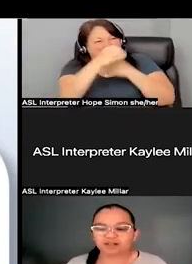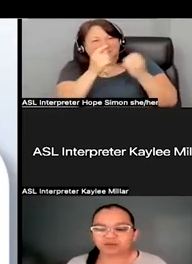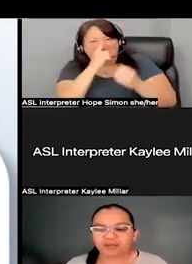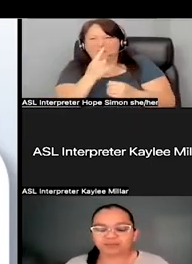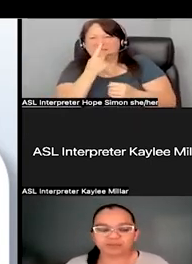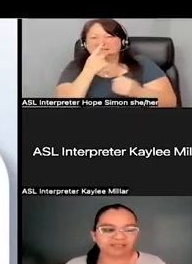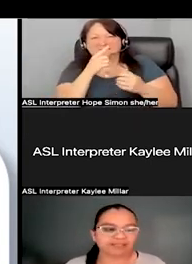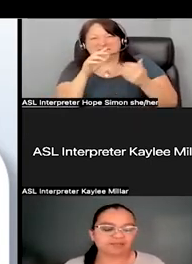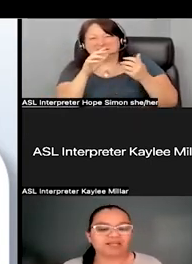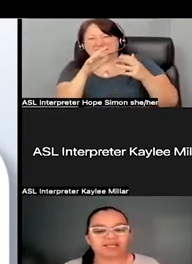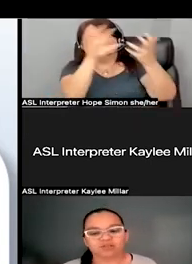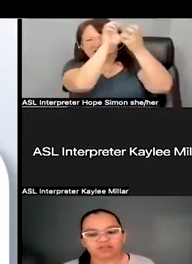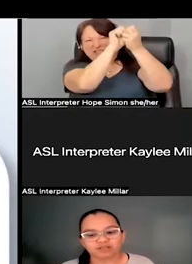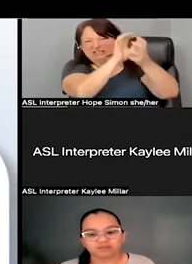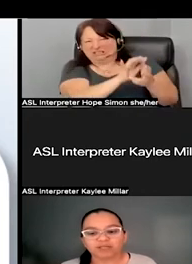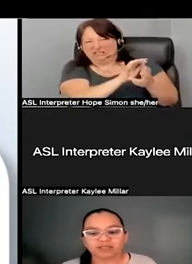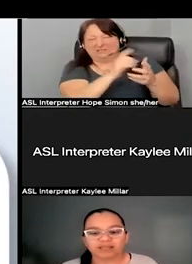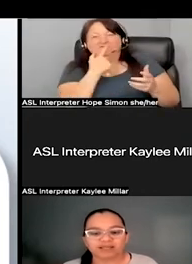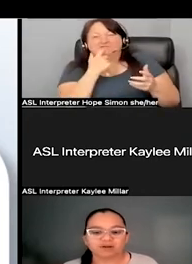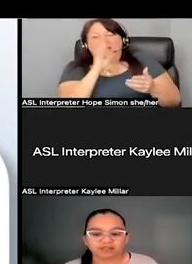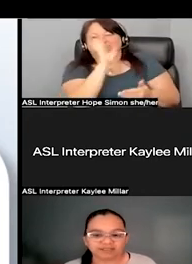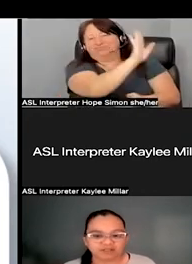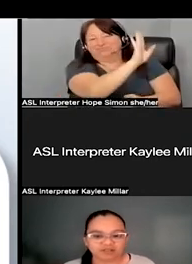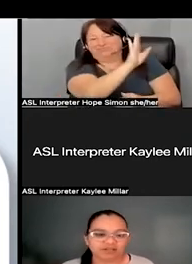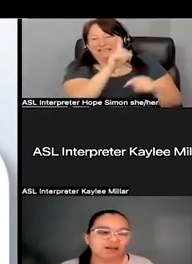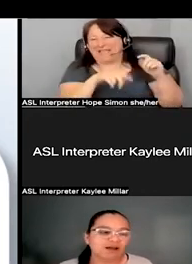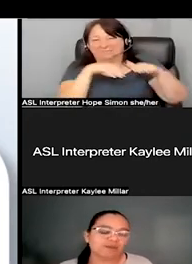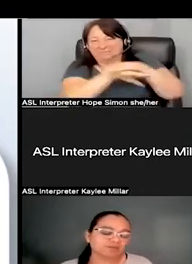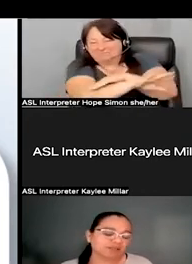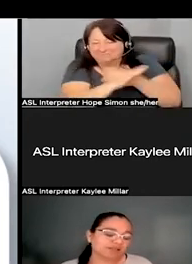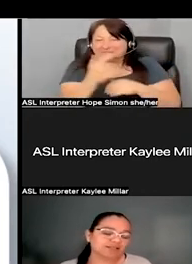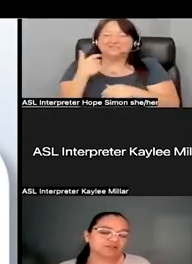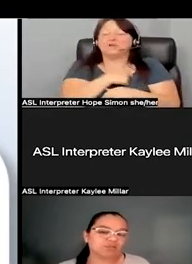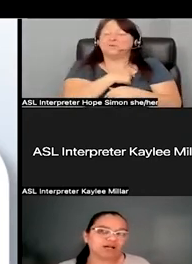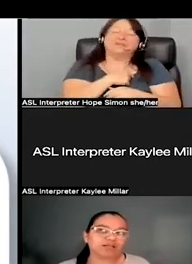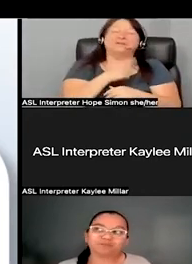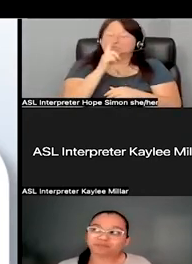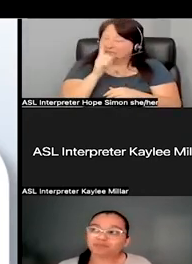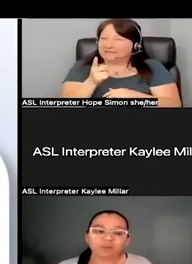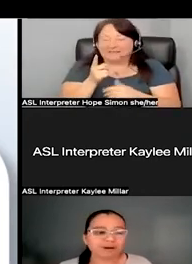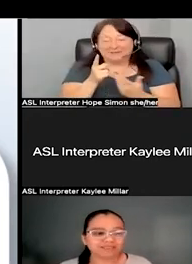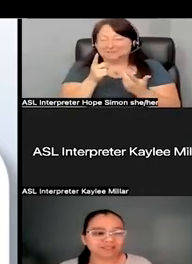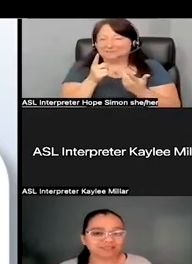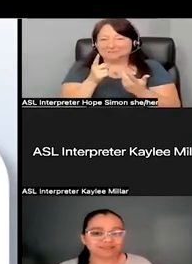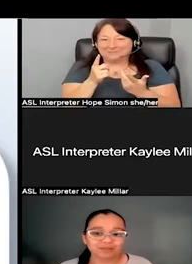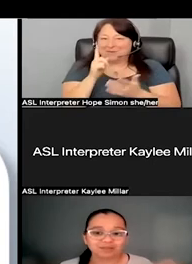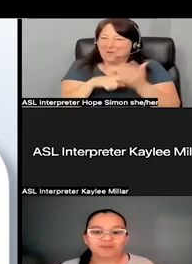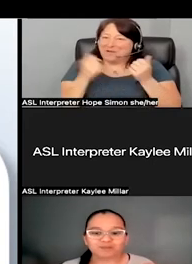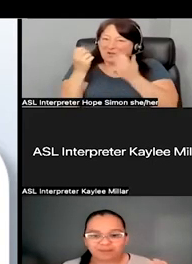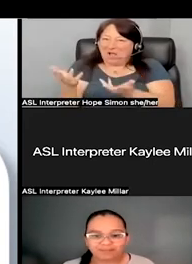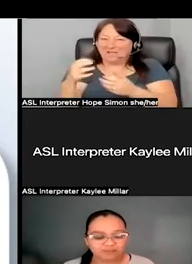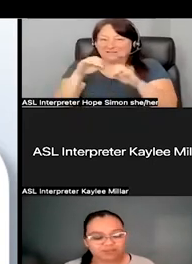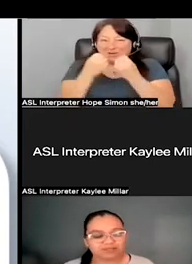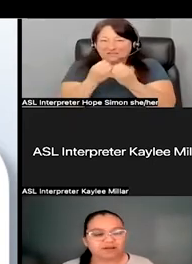definitely earthquake preparedness and mitigation is an important thing in our organization. And it really is what prompted the organization to